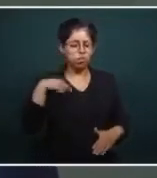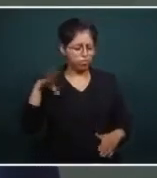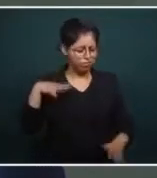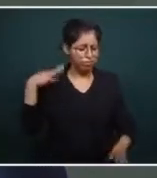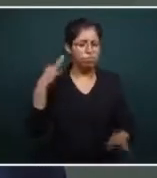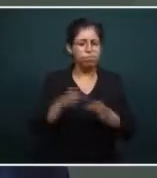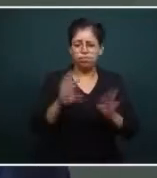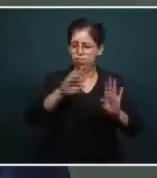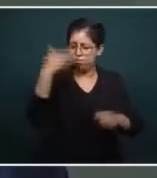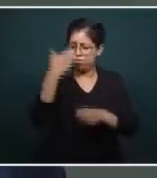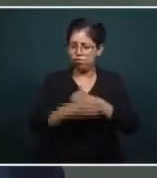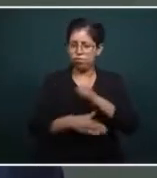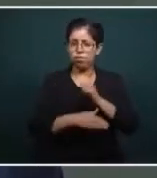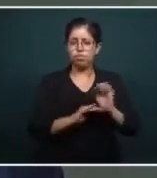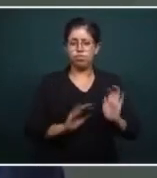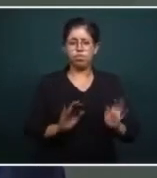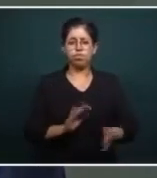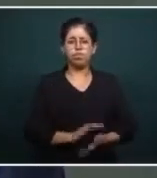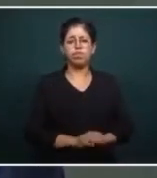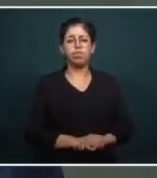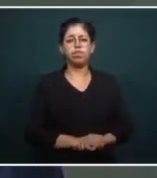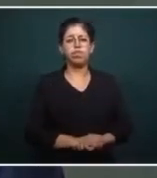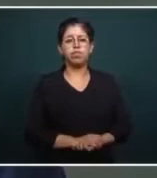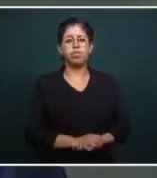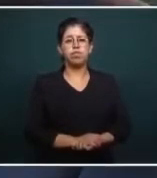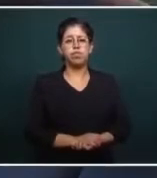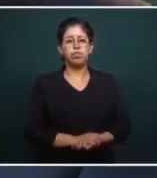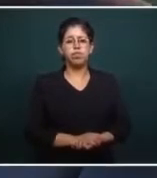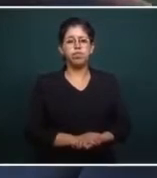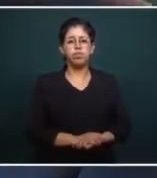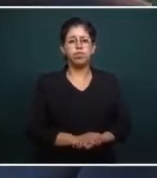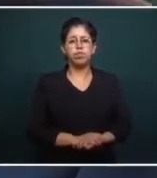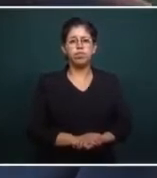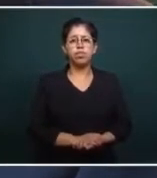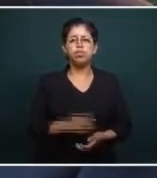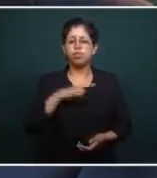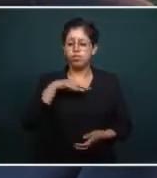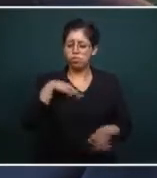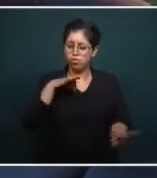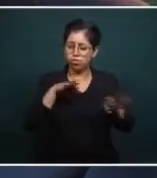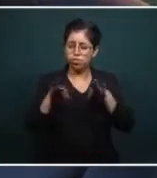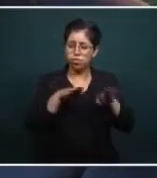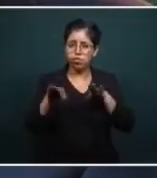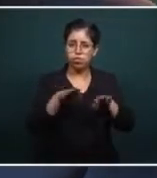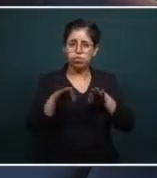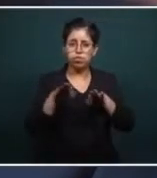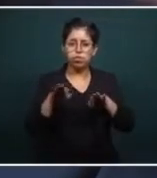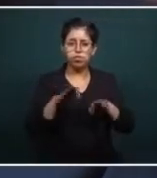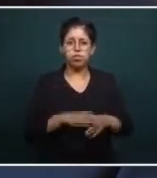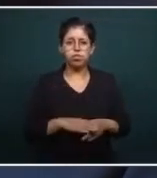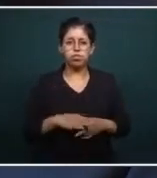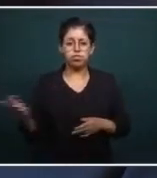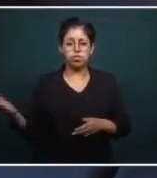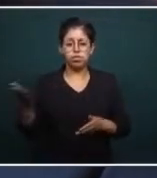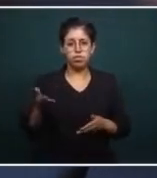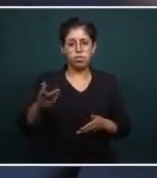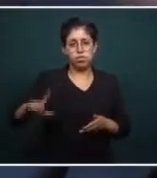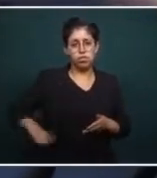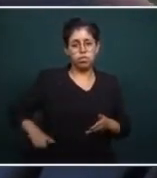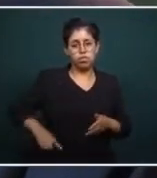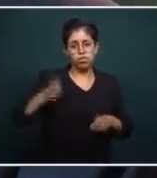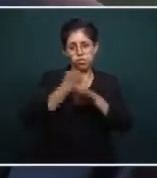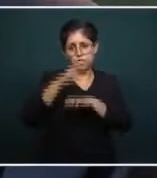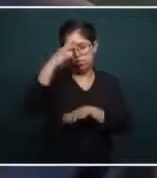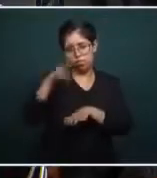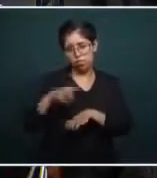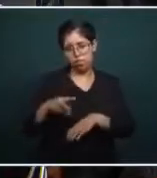the terminar. commitment is to finish it. Ya estamos And we are trabajando de already manera working on a coordinated con manner el